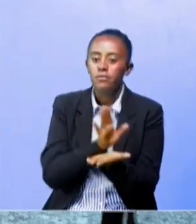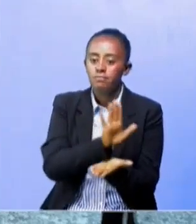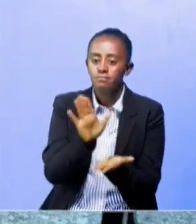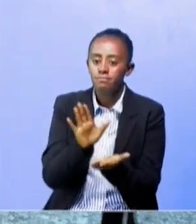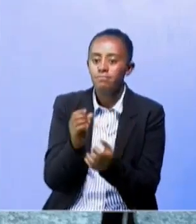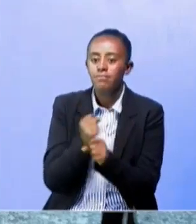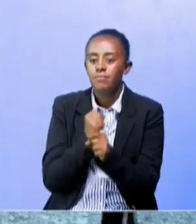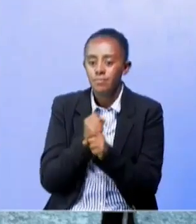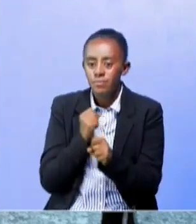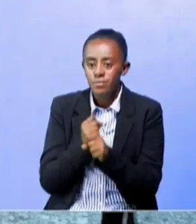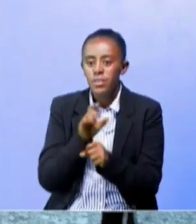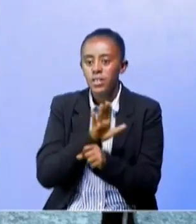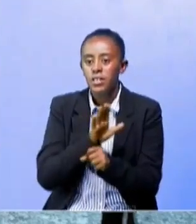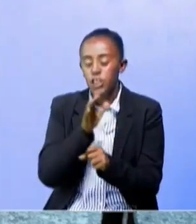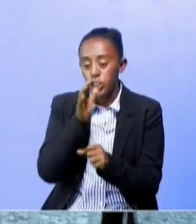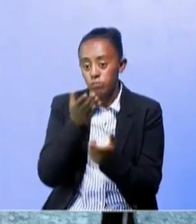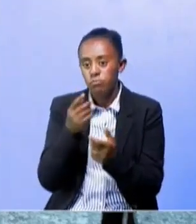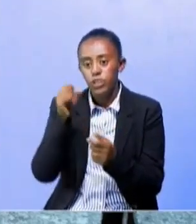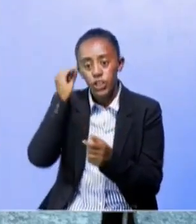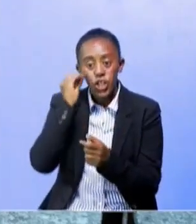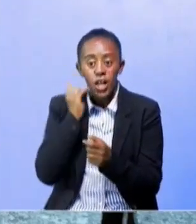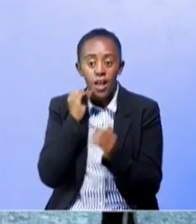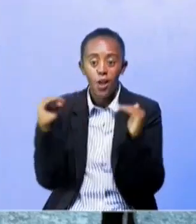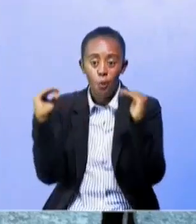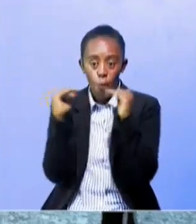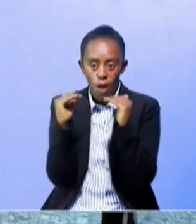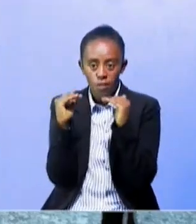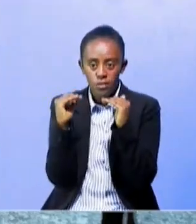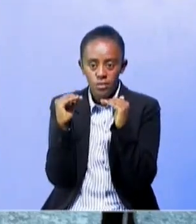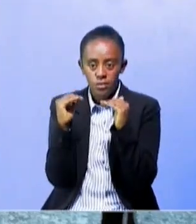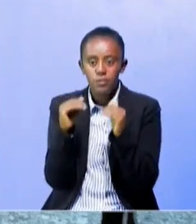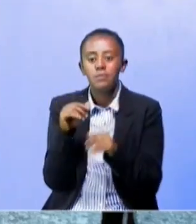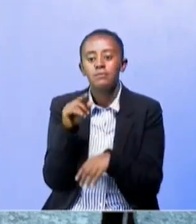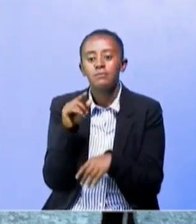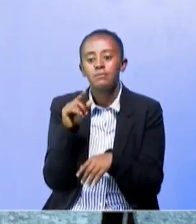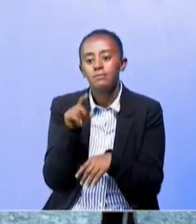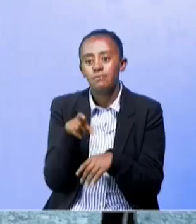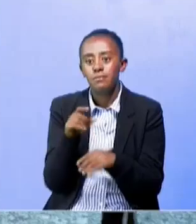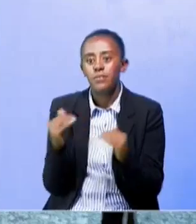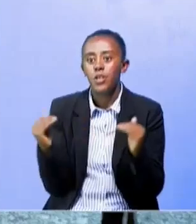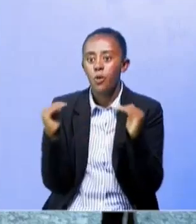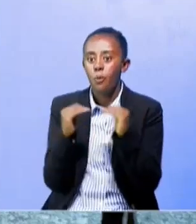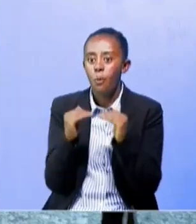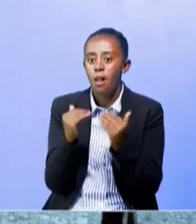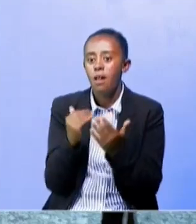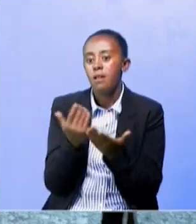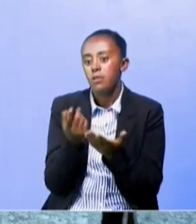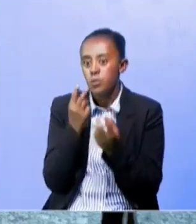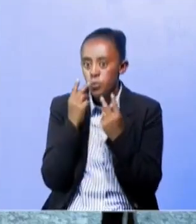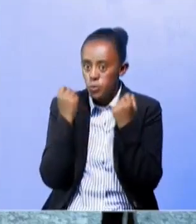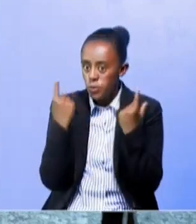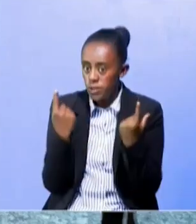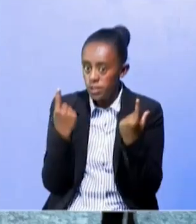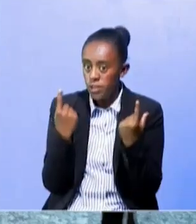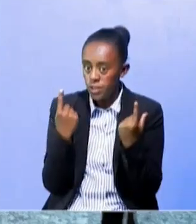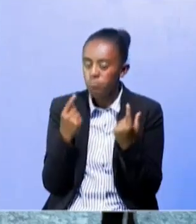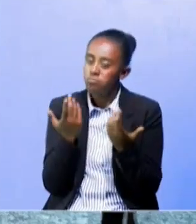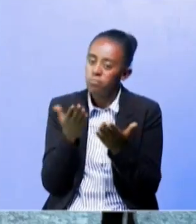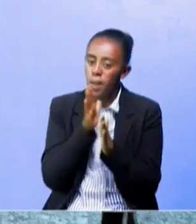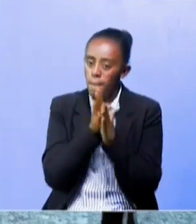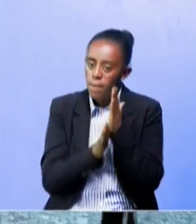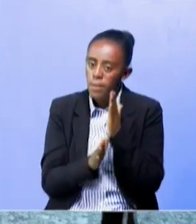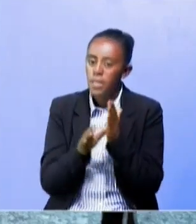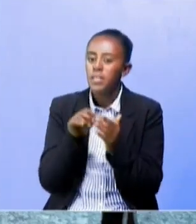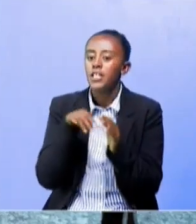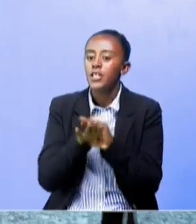make the gender equality has to be equally, you see, implemented in the